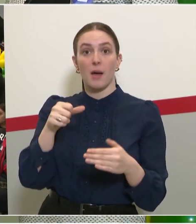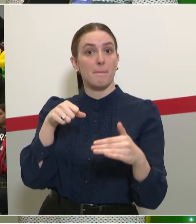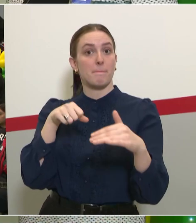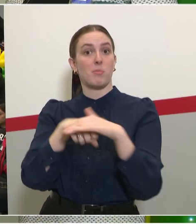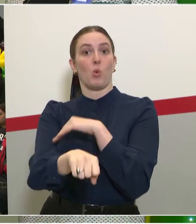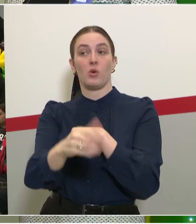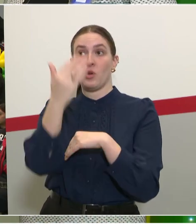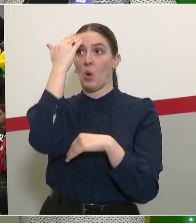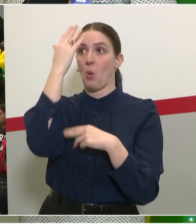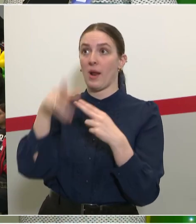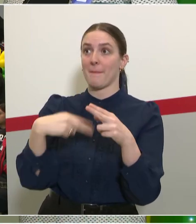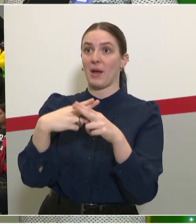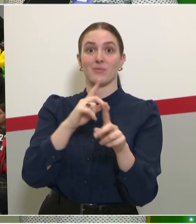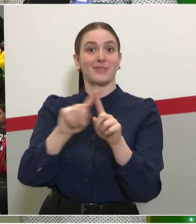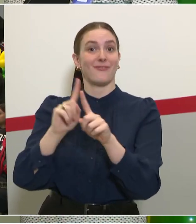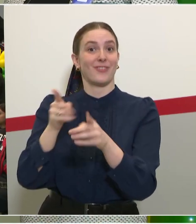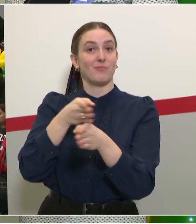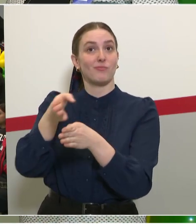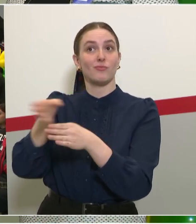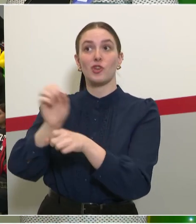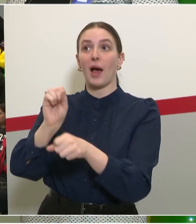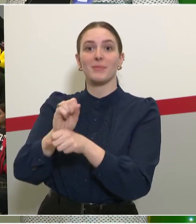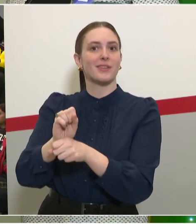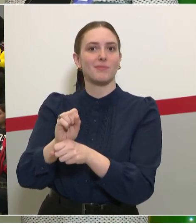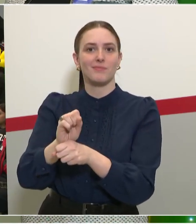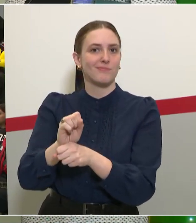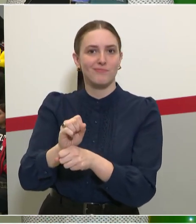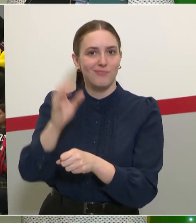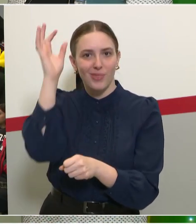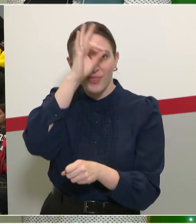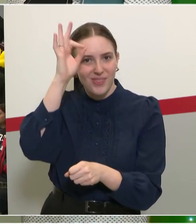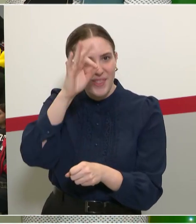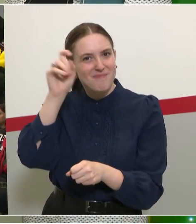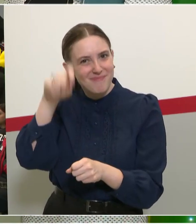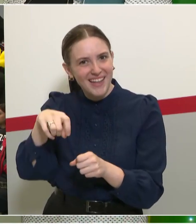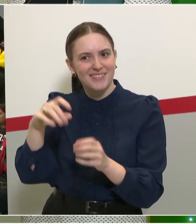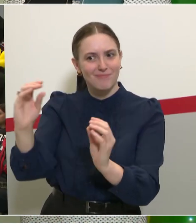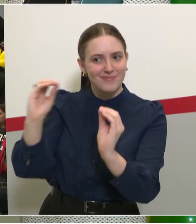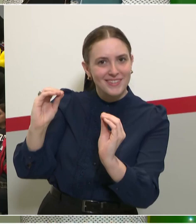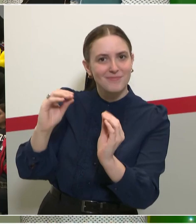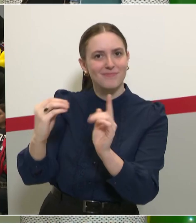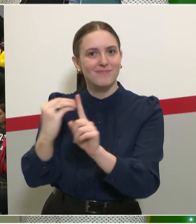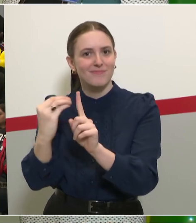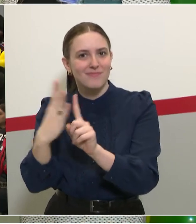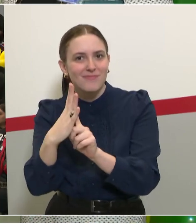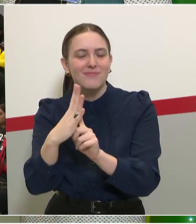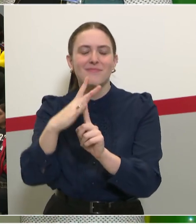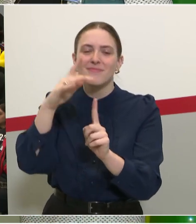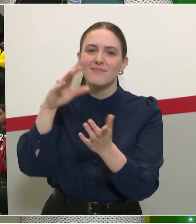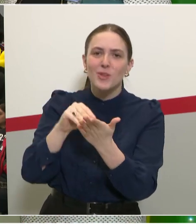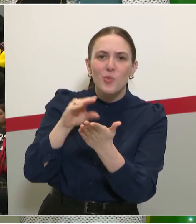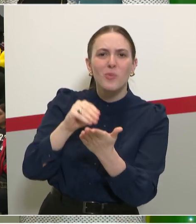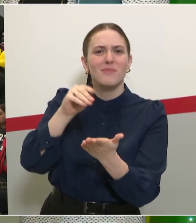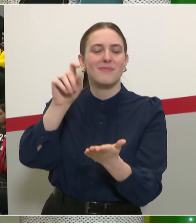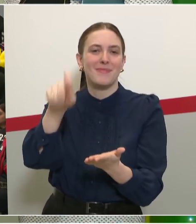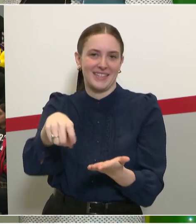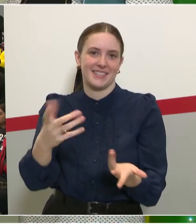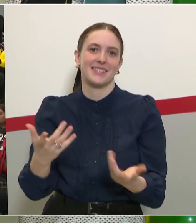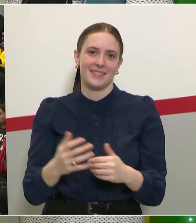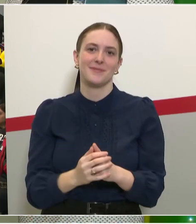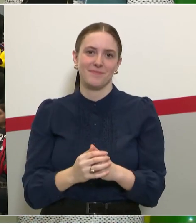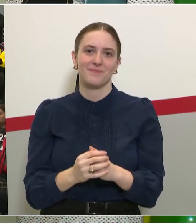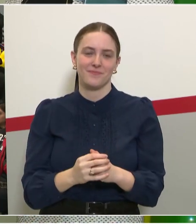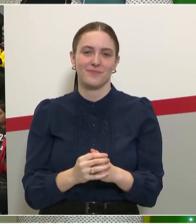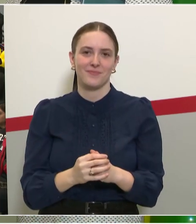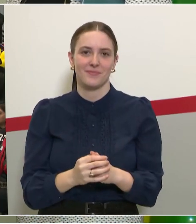knowing about different occupations. They have to be exposed. They have to learn. In some cases,